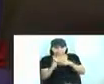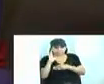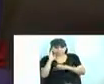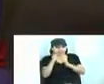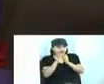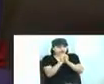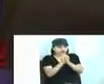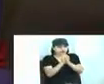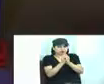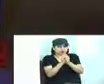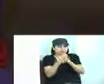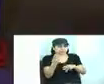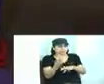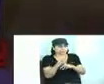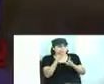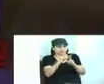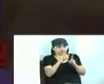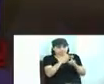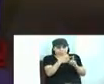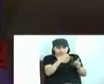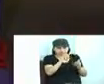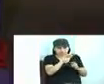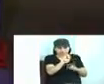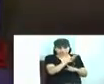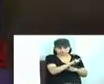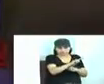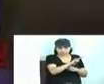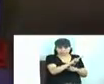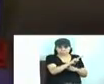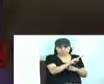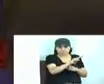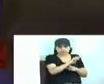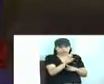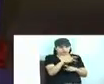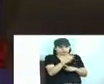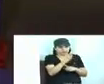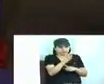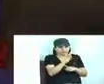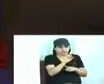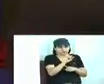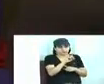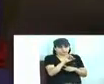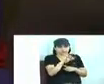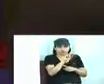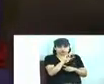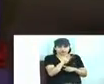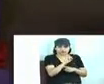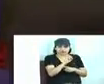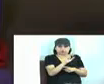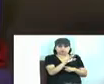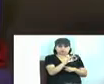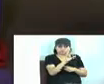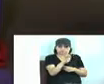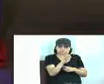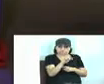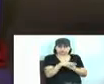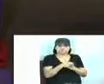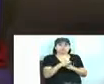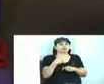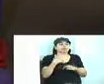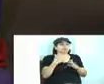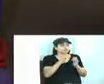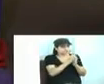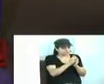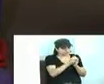pray using the words of the Apostle Paul found in Ephesians 3:20. And so I pray that God